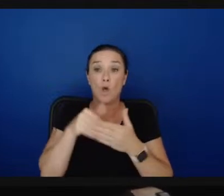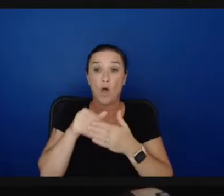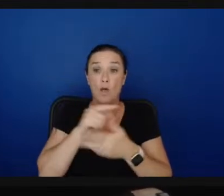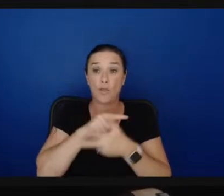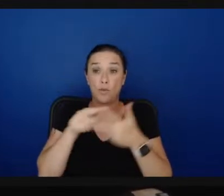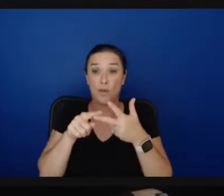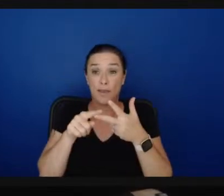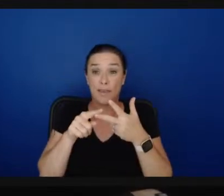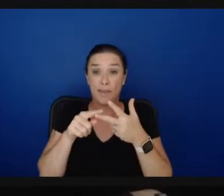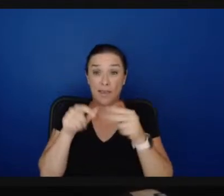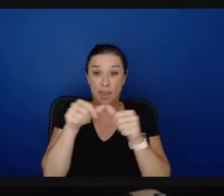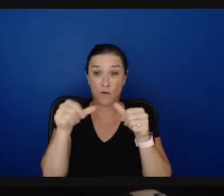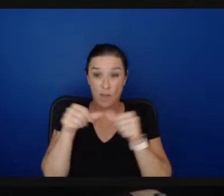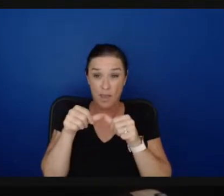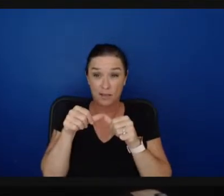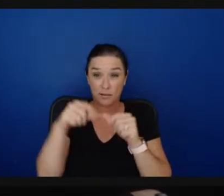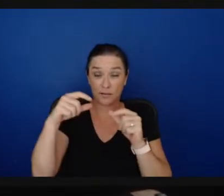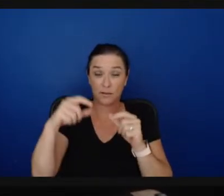populations there.